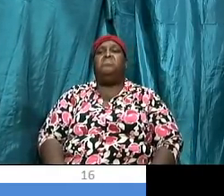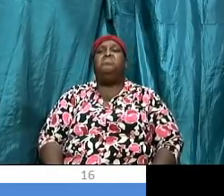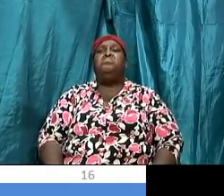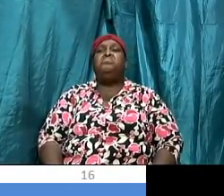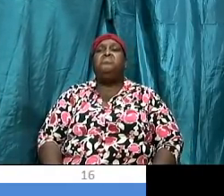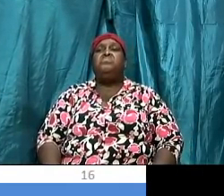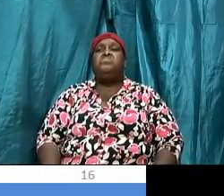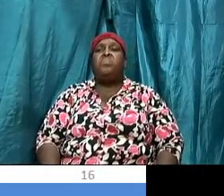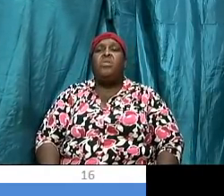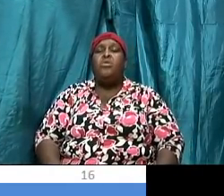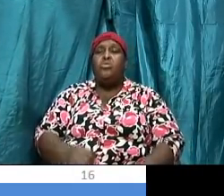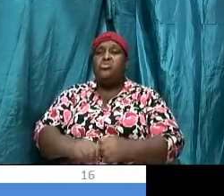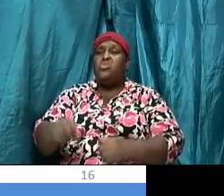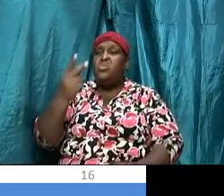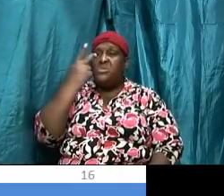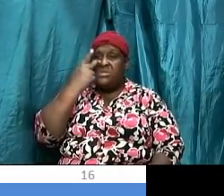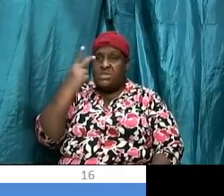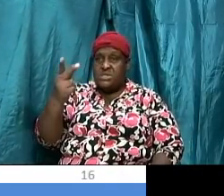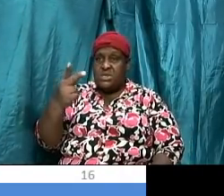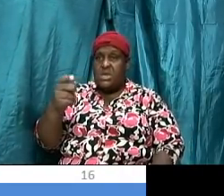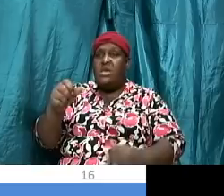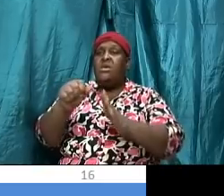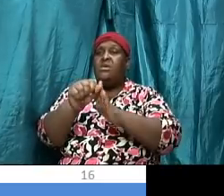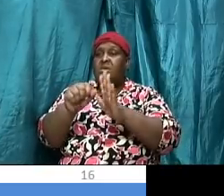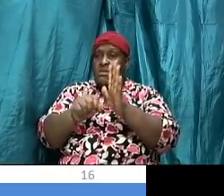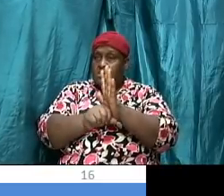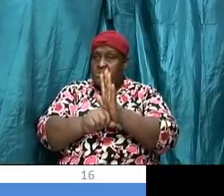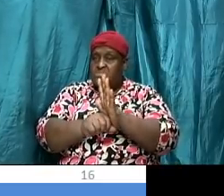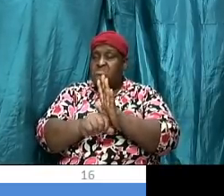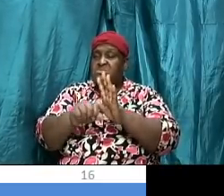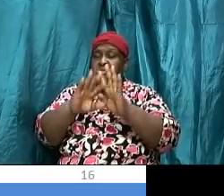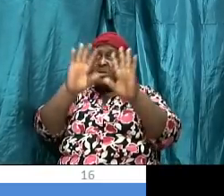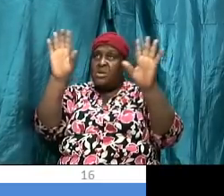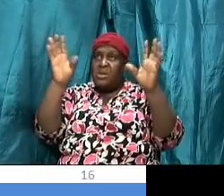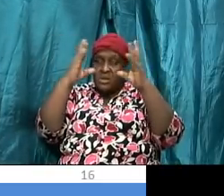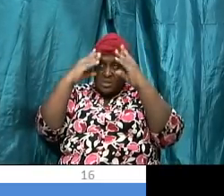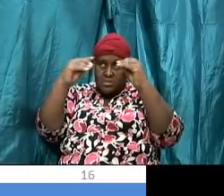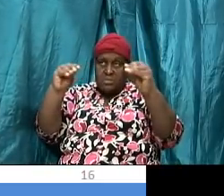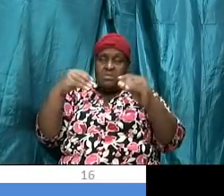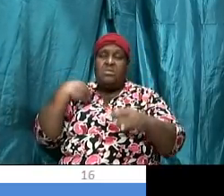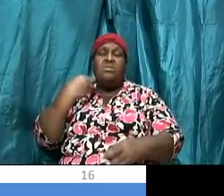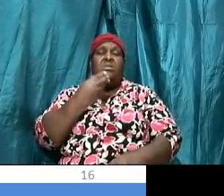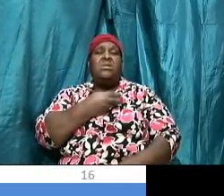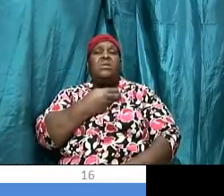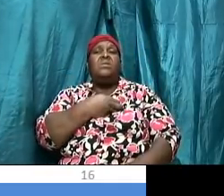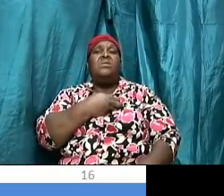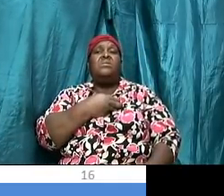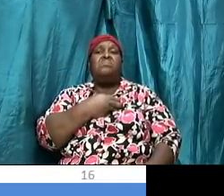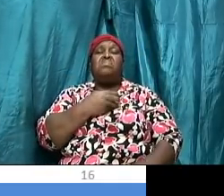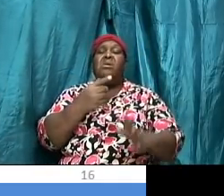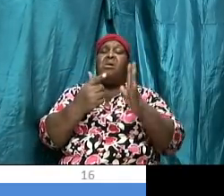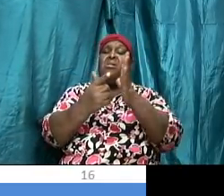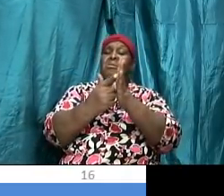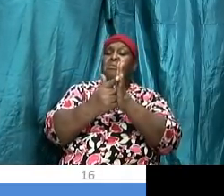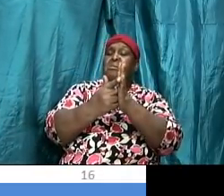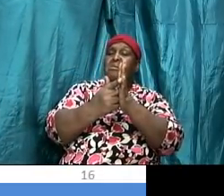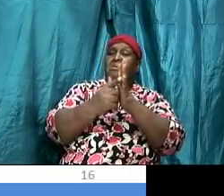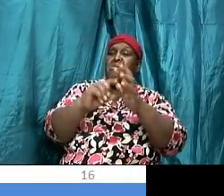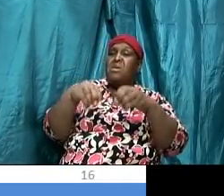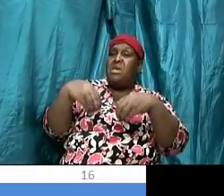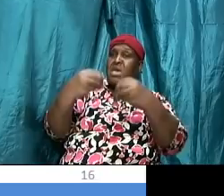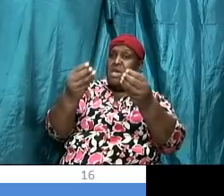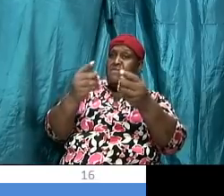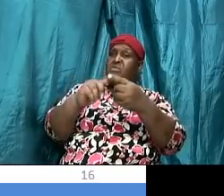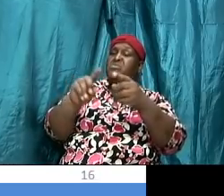So we see that the scripture clearly teaches us that the law was given